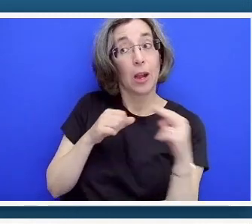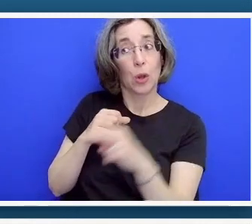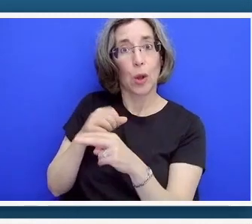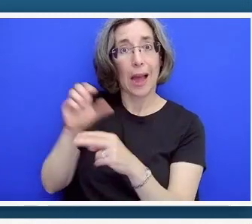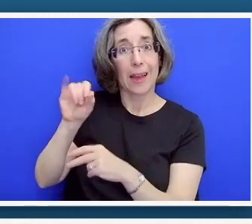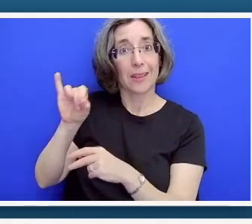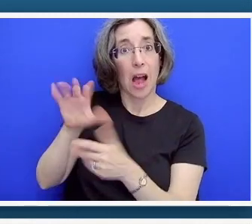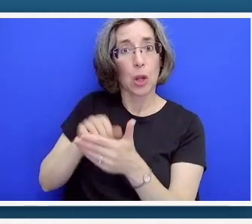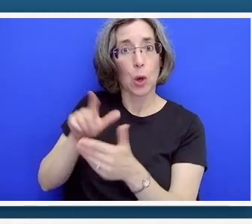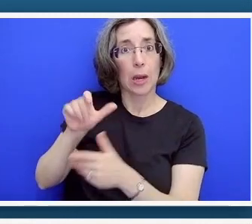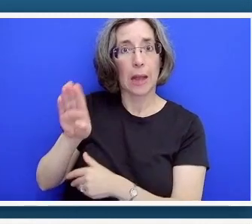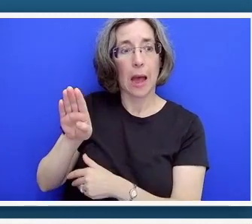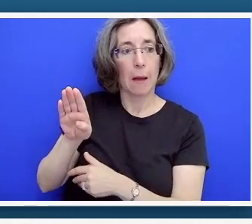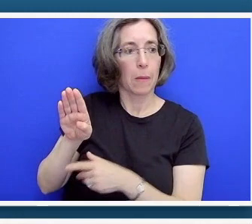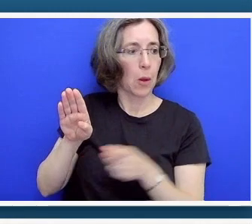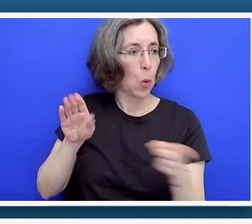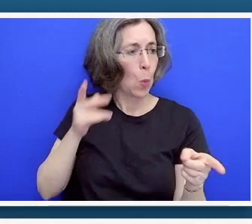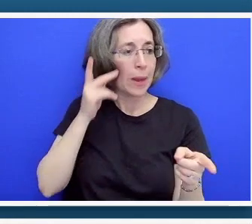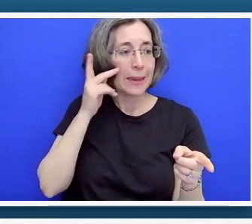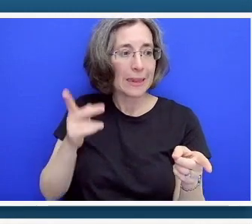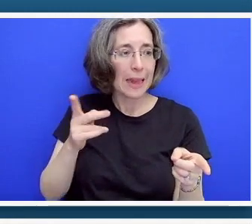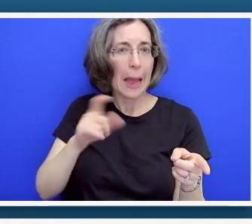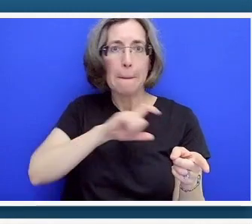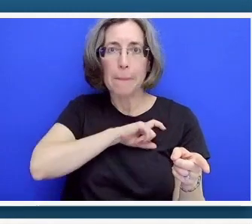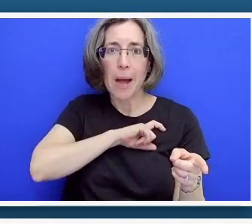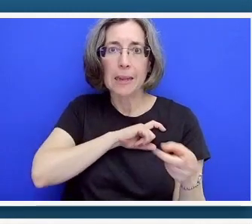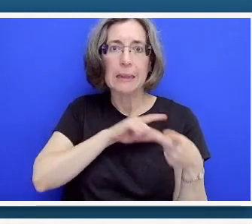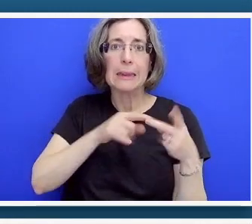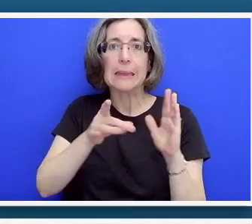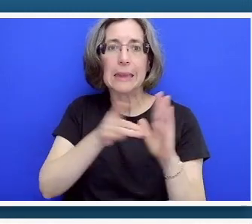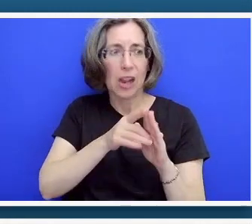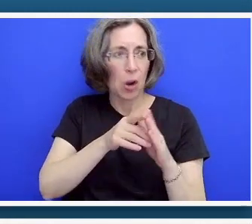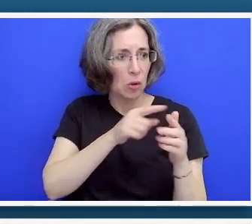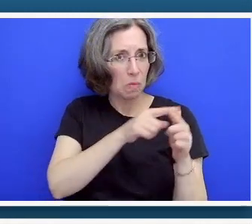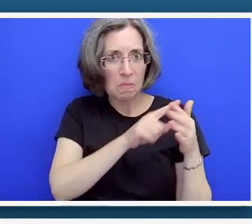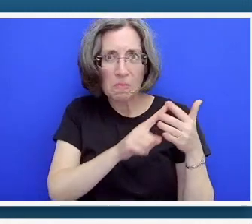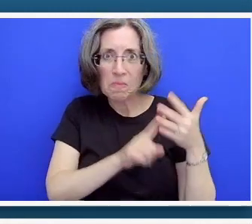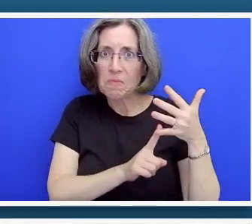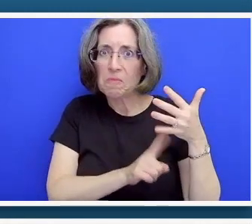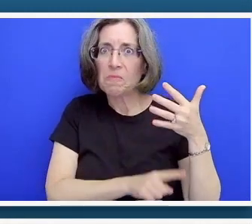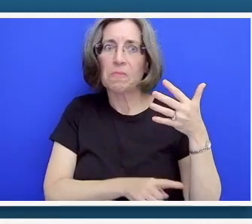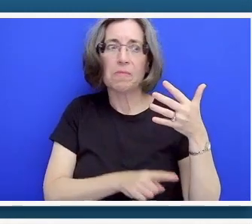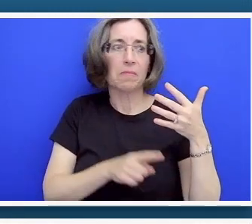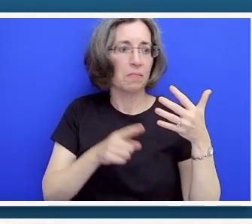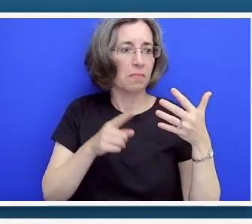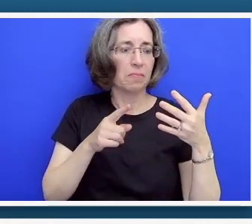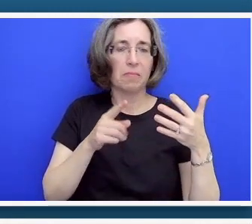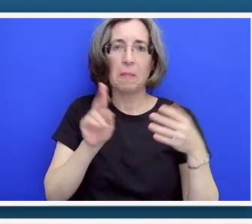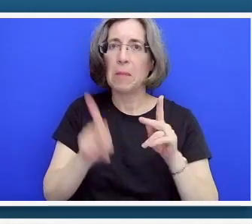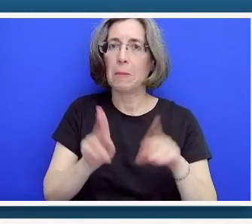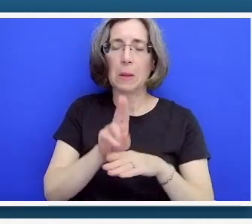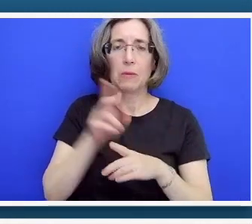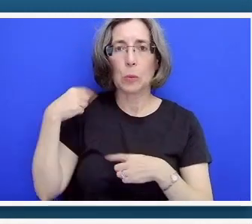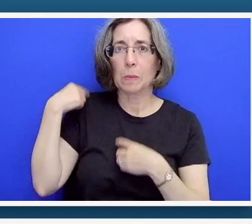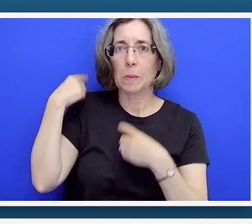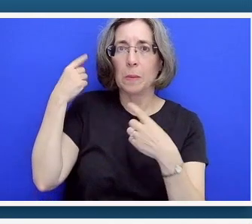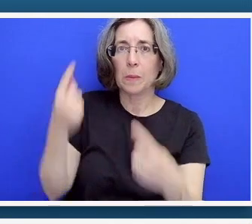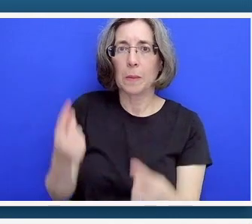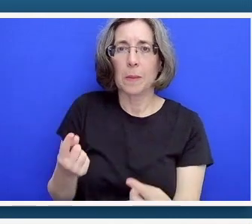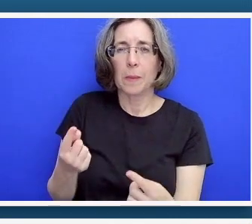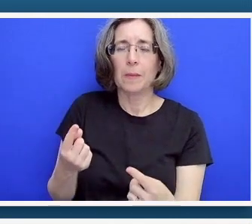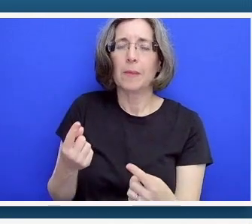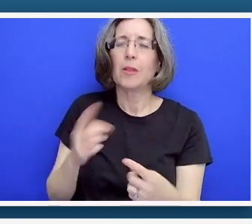long time. And we can start to think about what is the message that the people that are wearing them